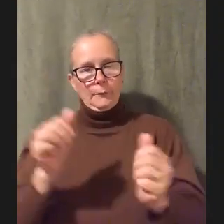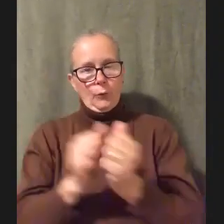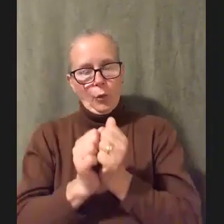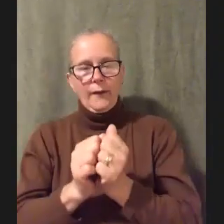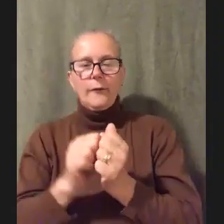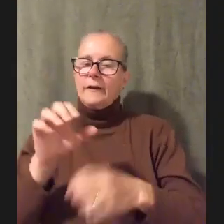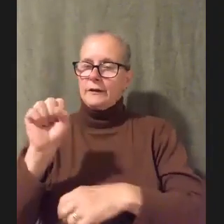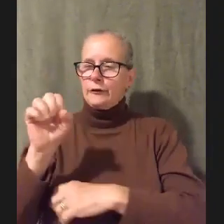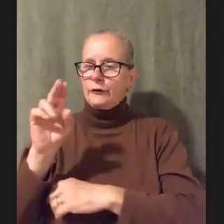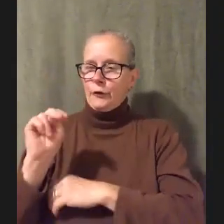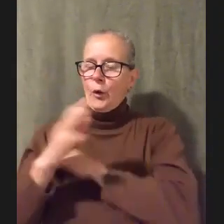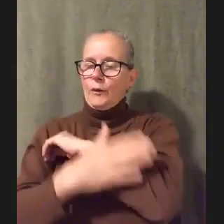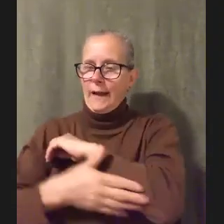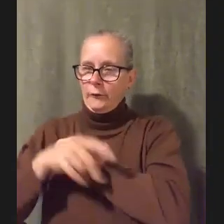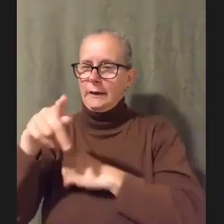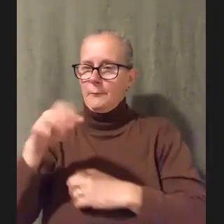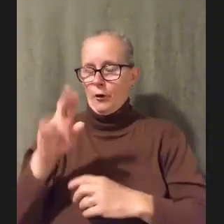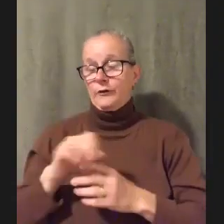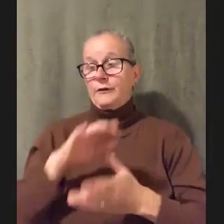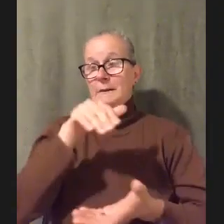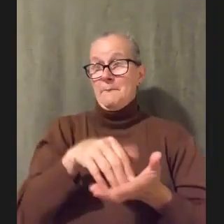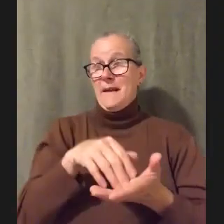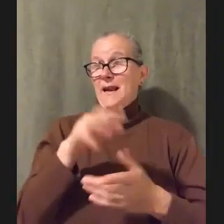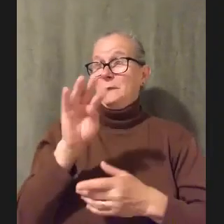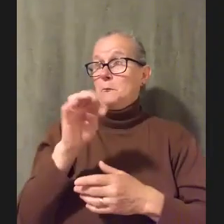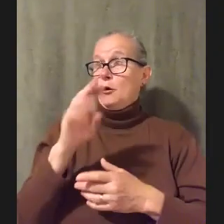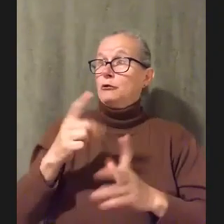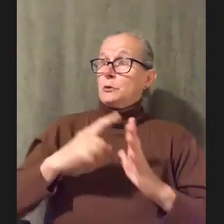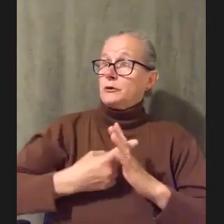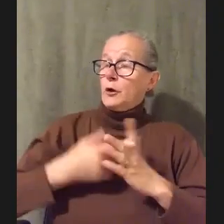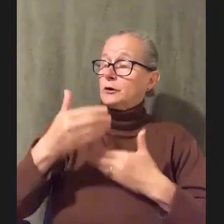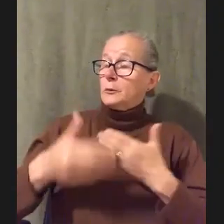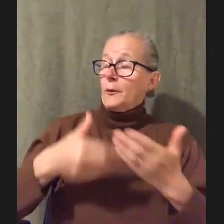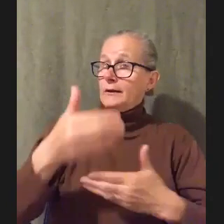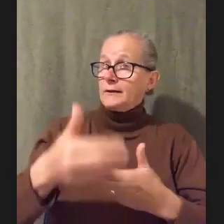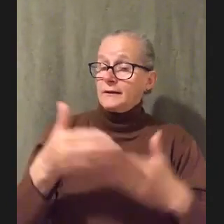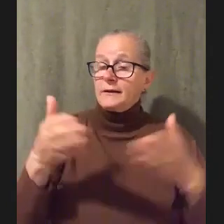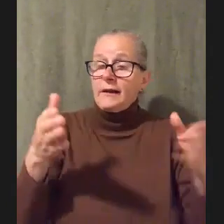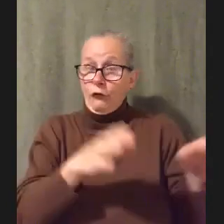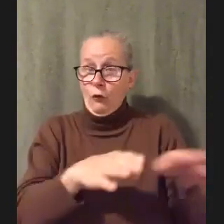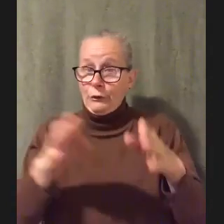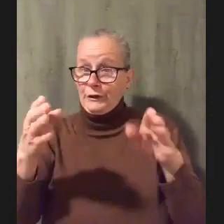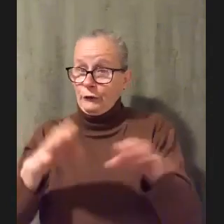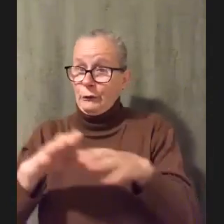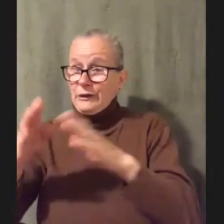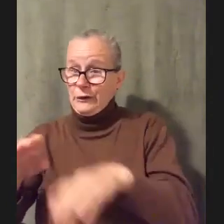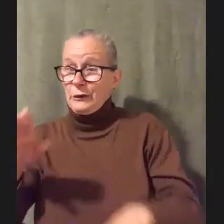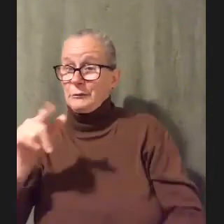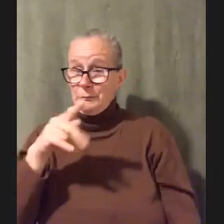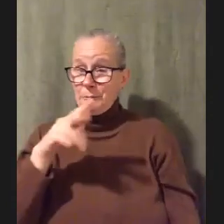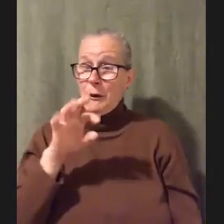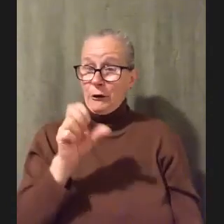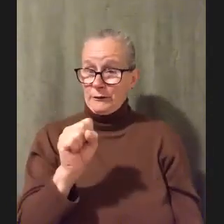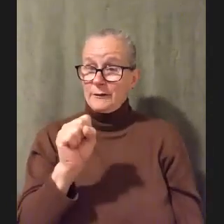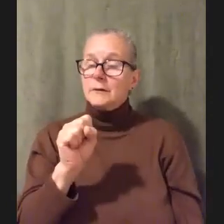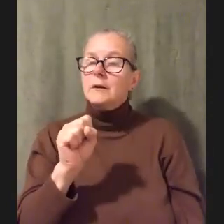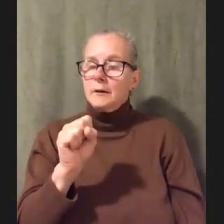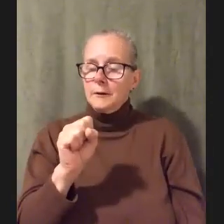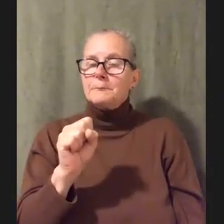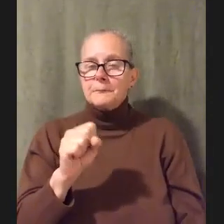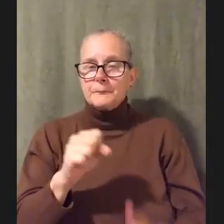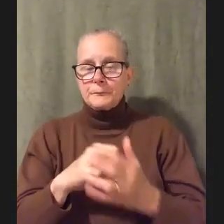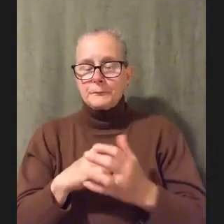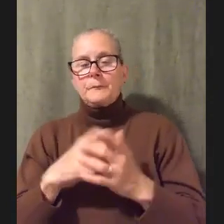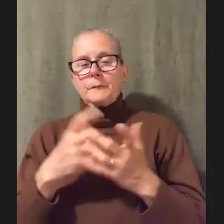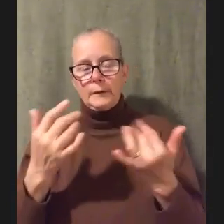Parks. Beginning in mid-March, we started the process of closing down parks, amenity by amenity, and then working our way through